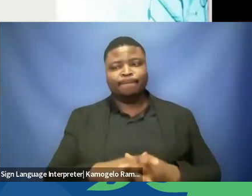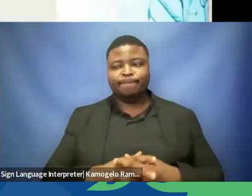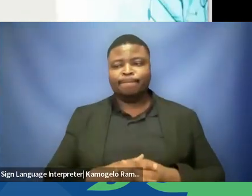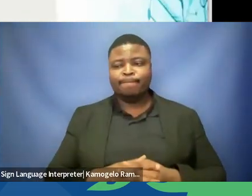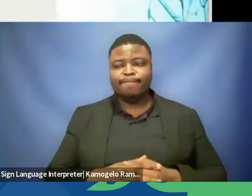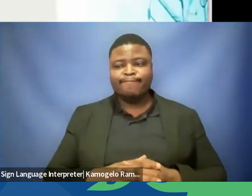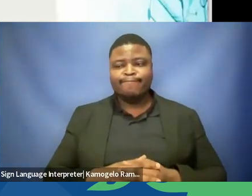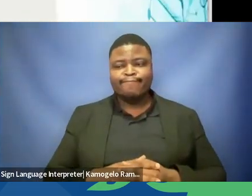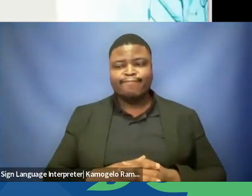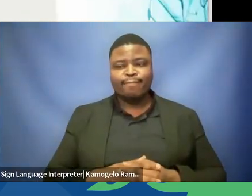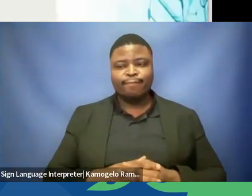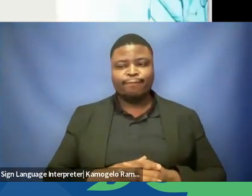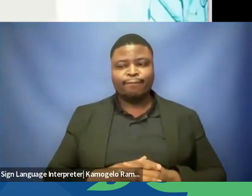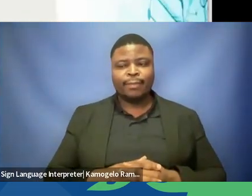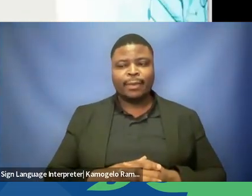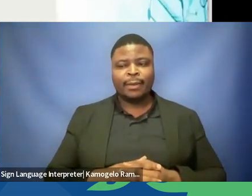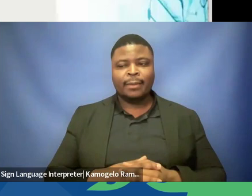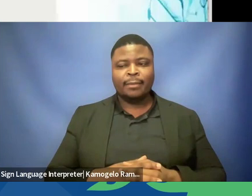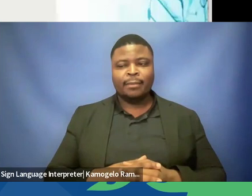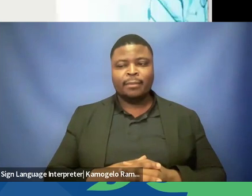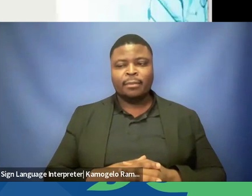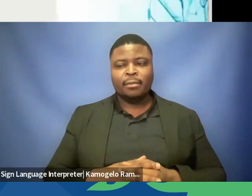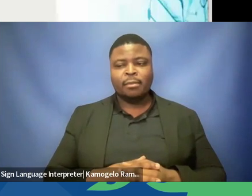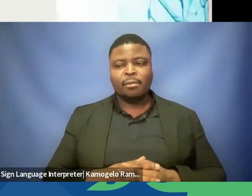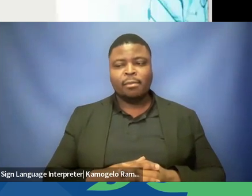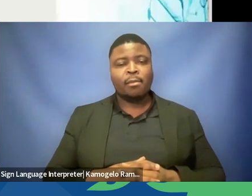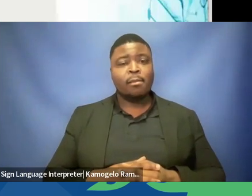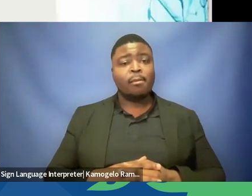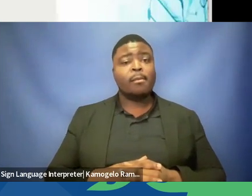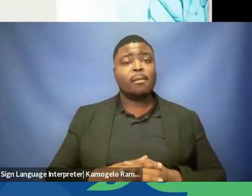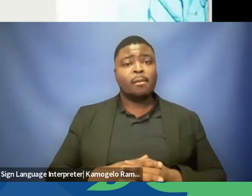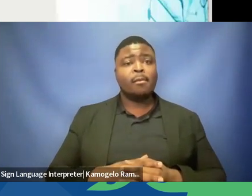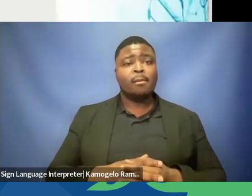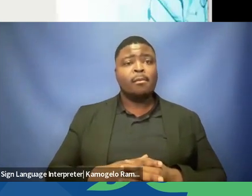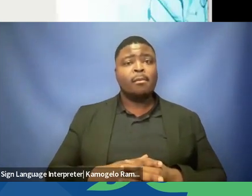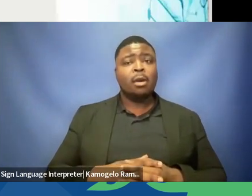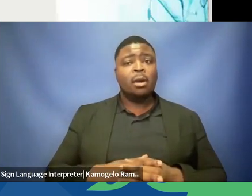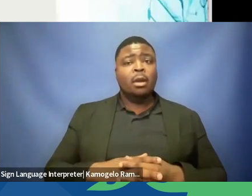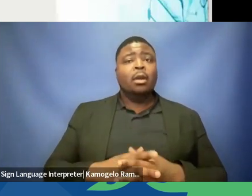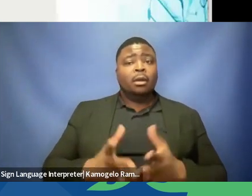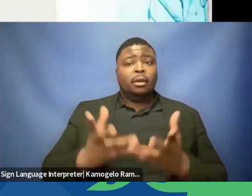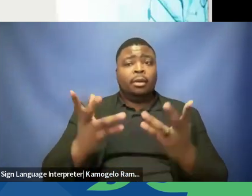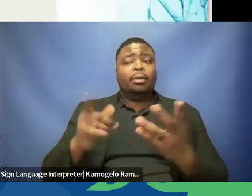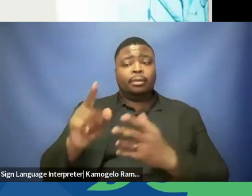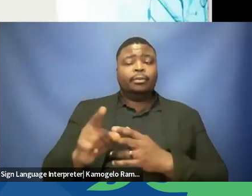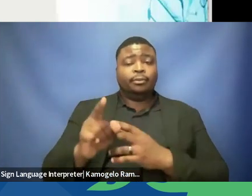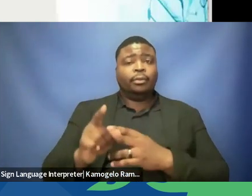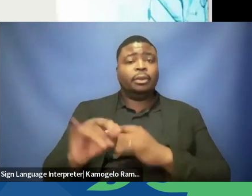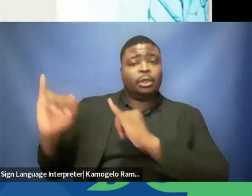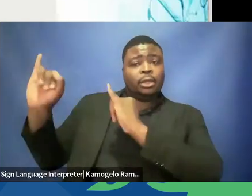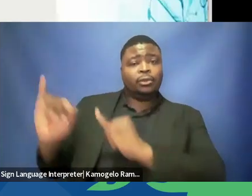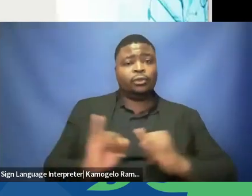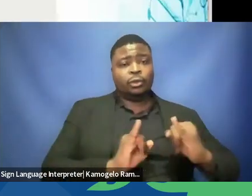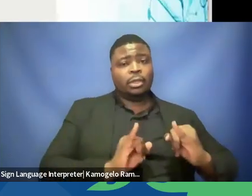All right. Now, a bit of introduction. As Yolan has said, I work